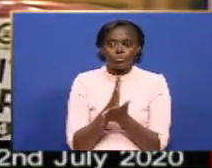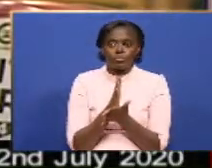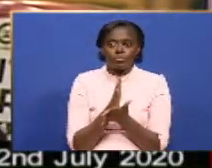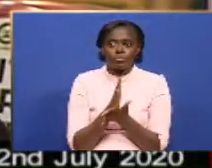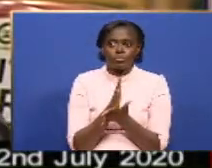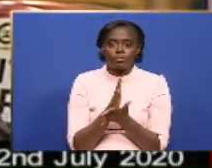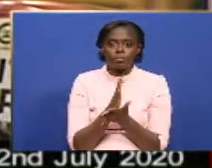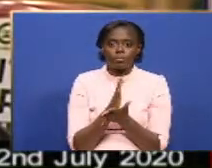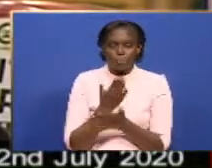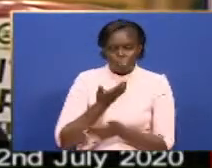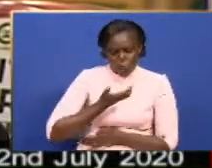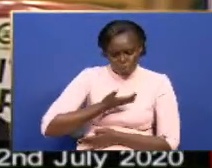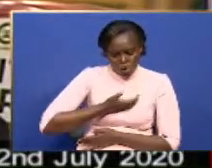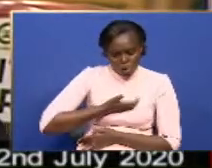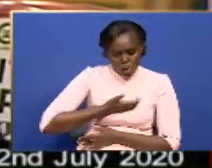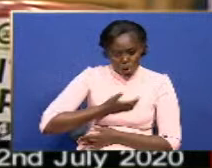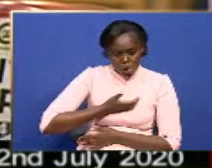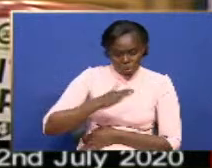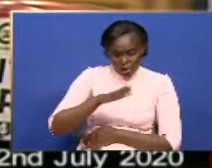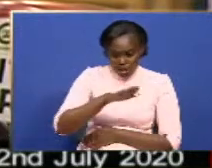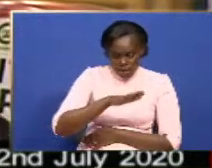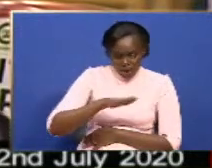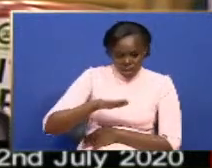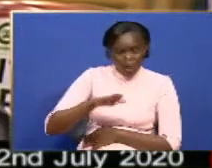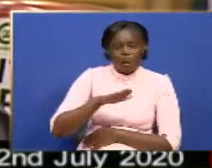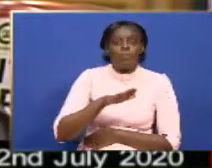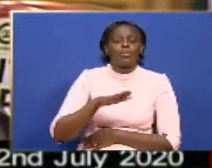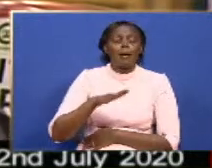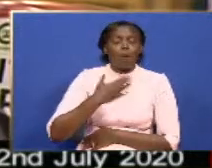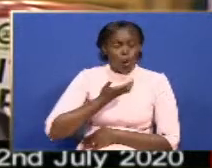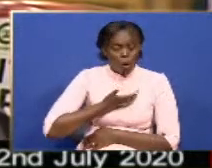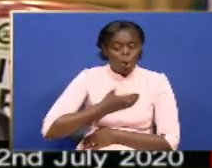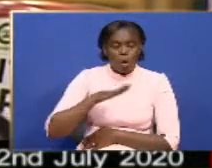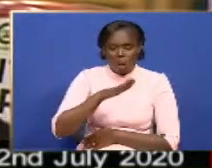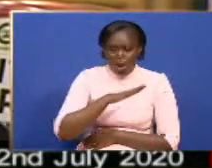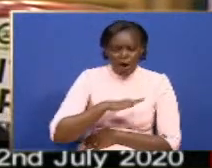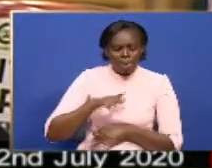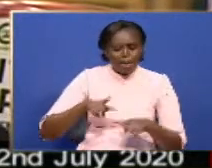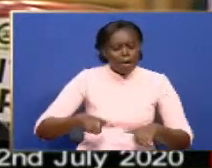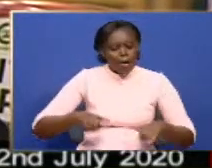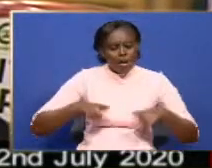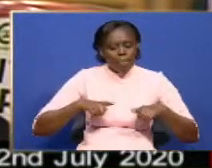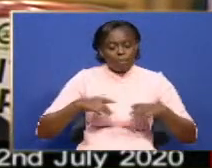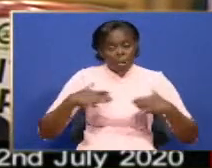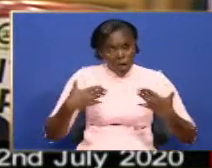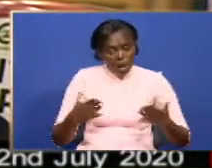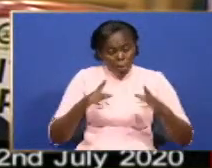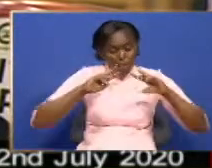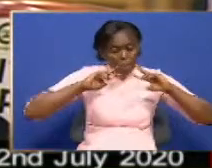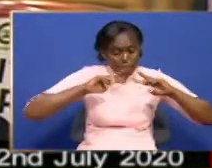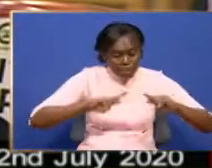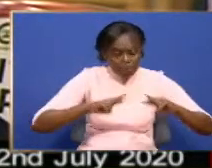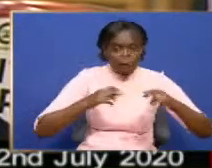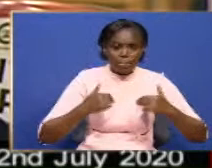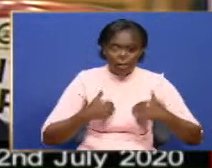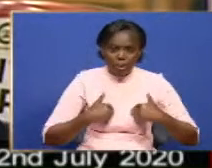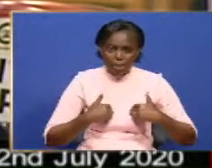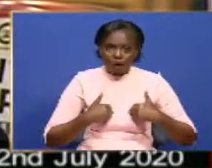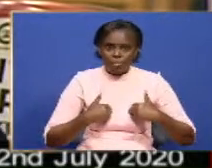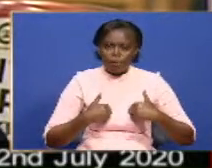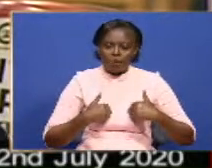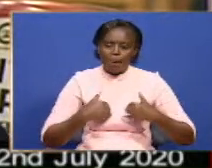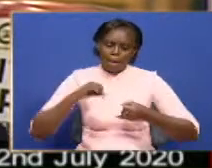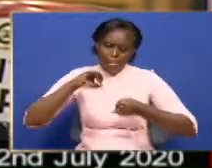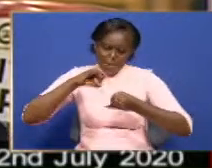in my own constituency, as opposed to other areas, they are living in peace. We've